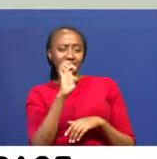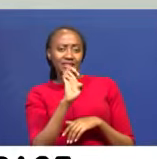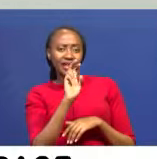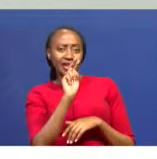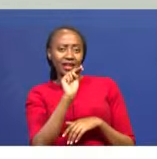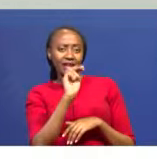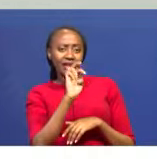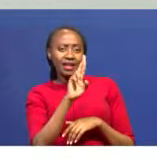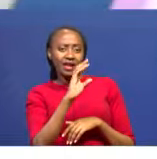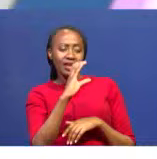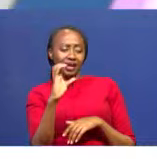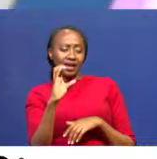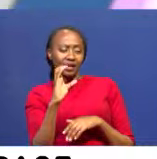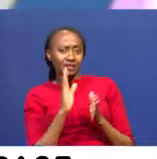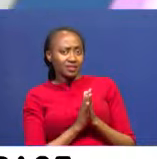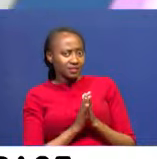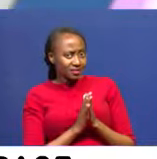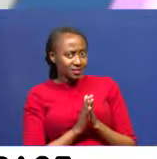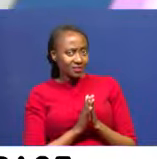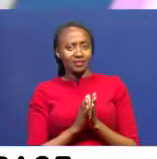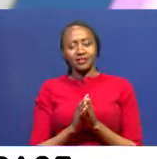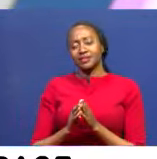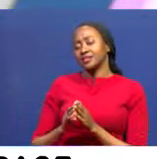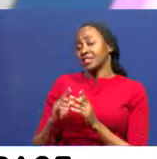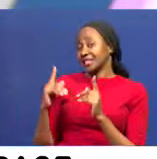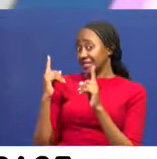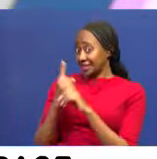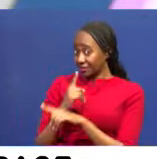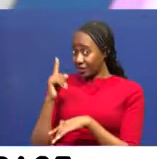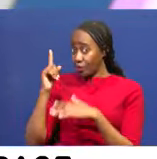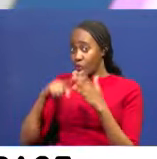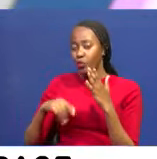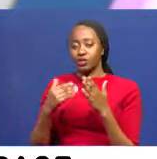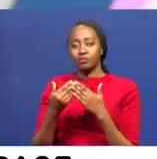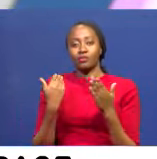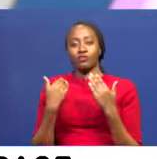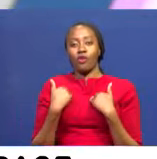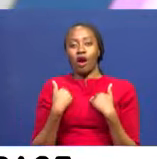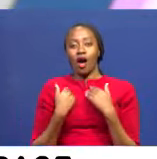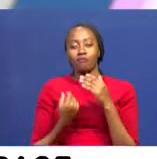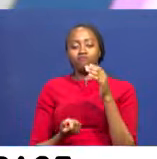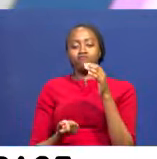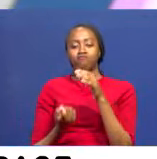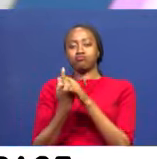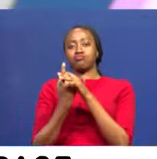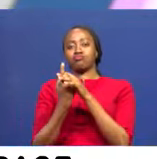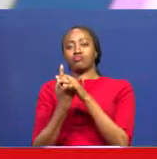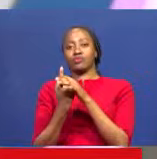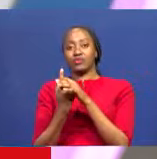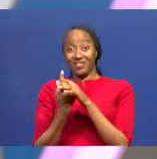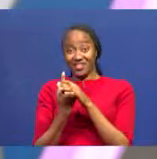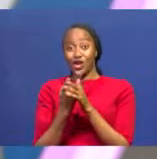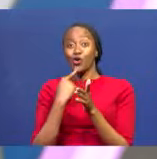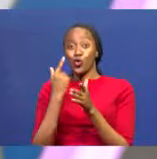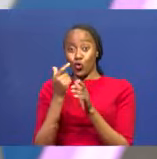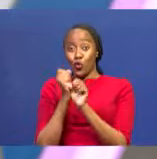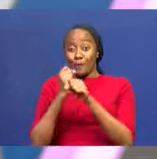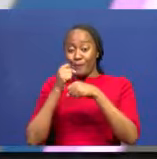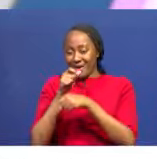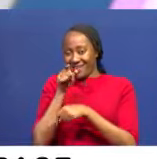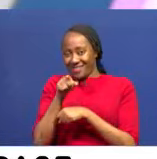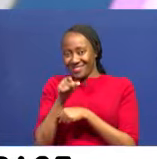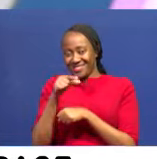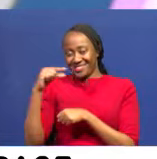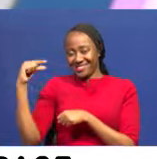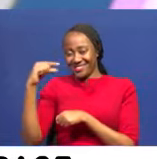the difference is in the, number one, when it came out or who developed it, and then